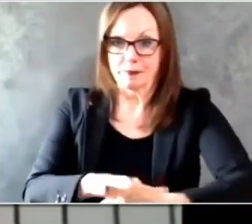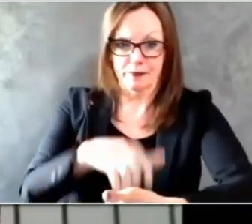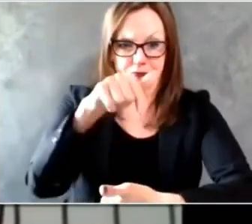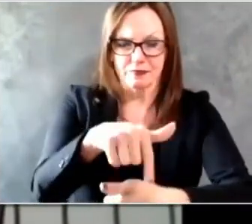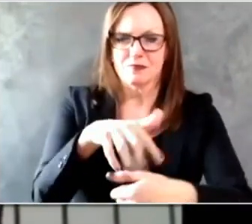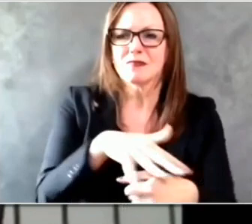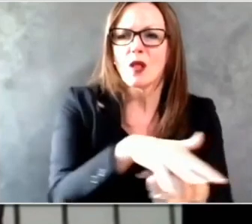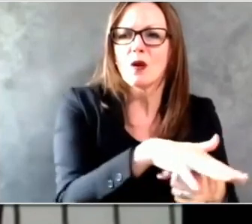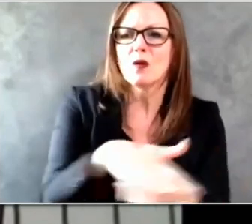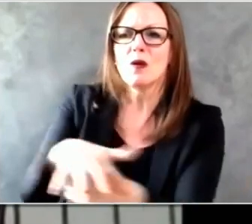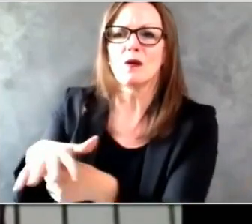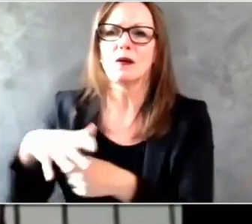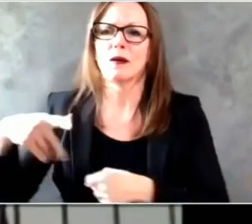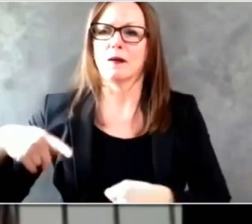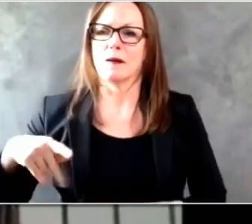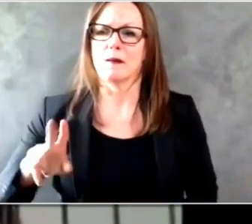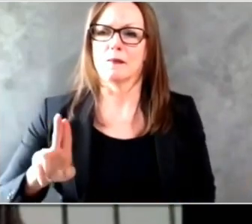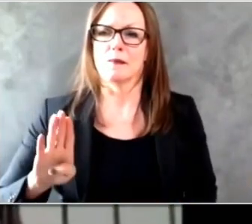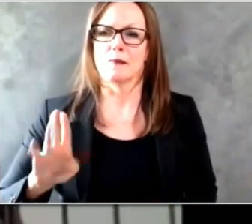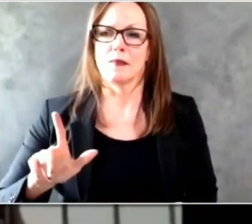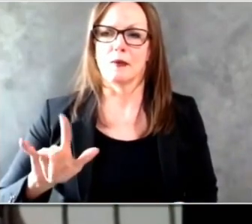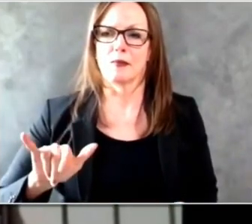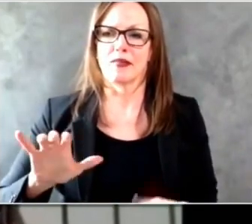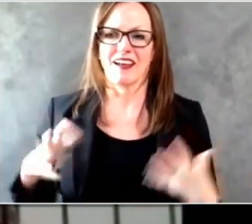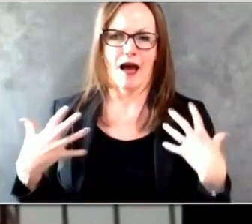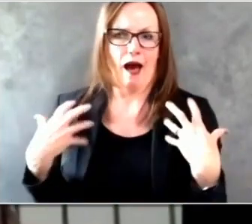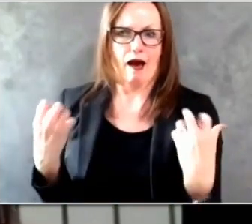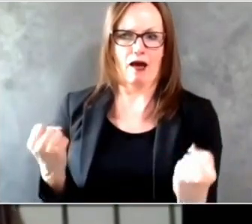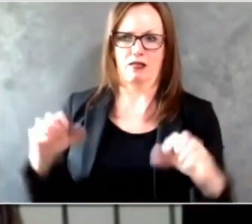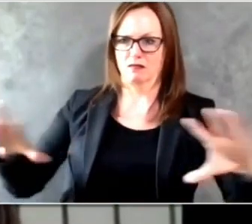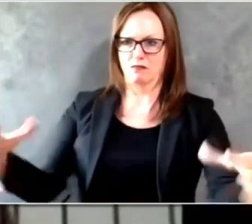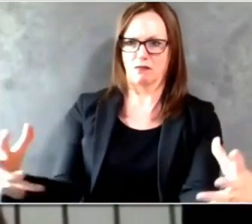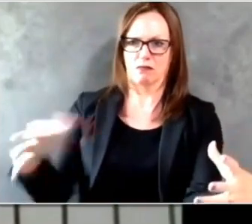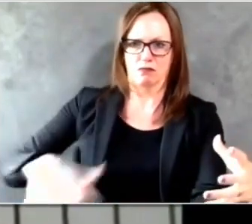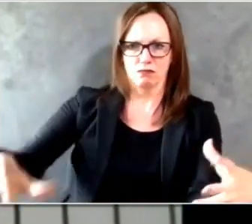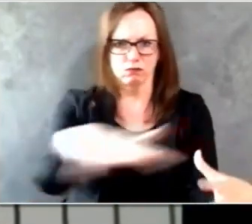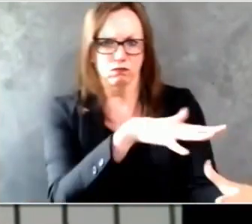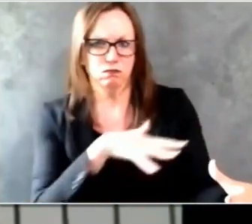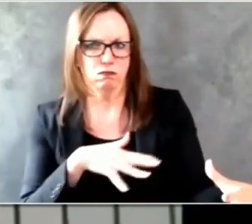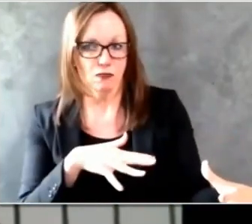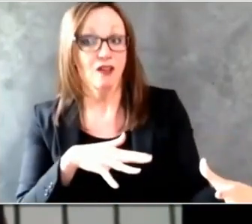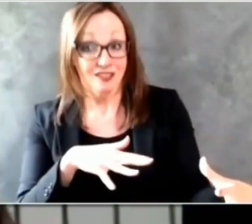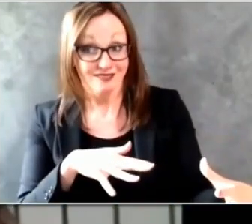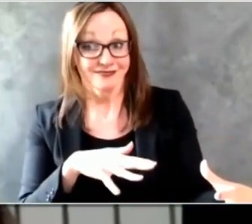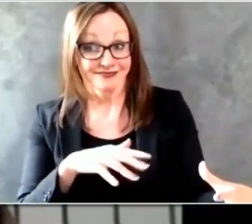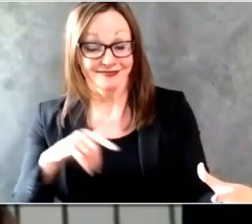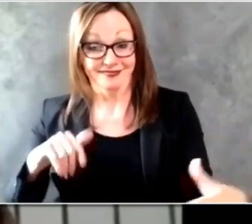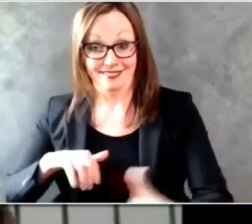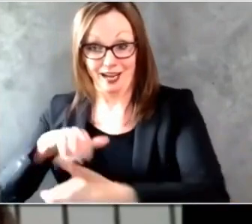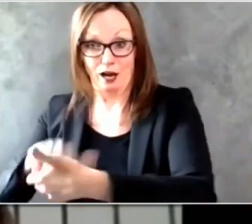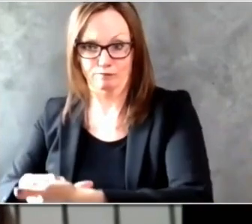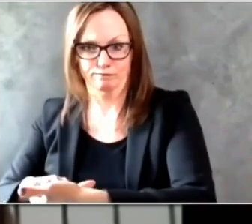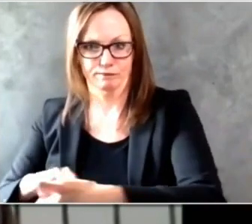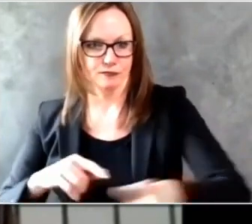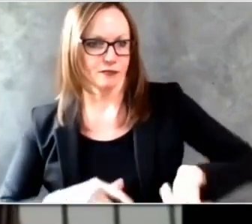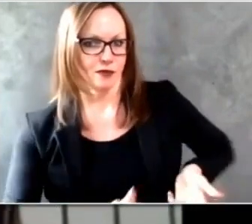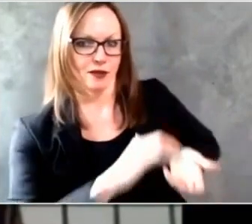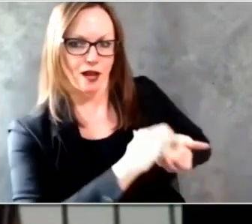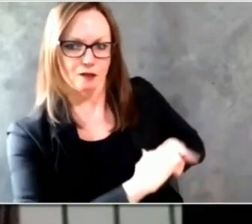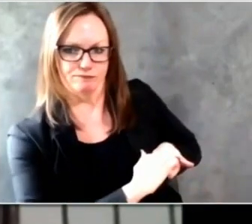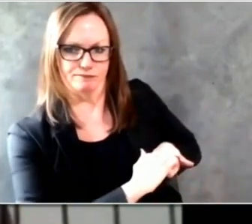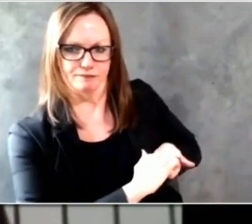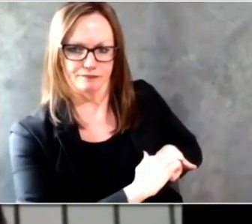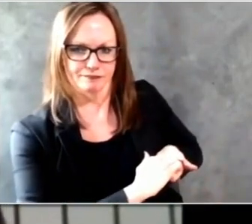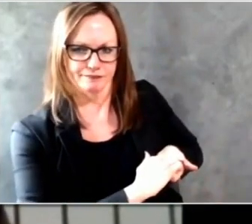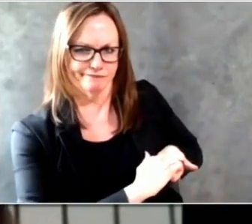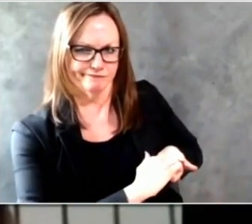either. You know, we have been and we continue to monitor and analyze the data to help school boards and